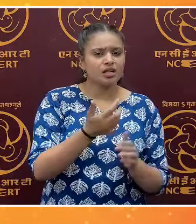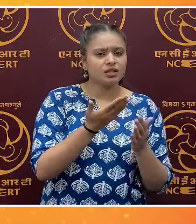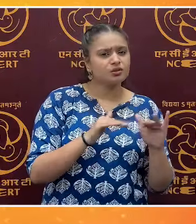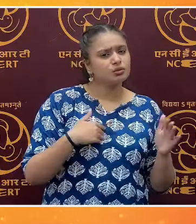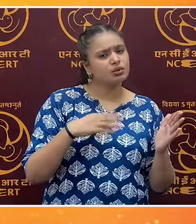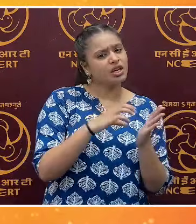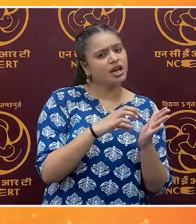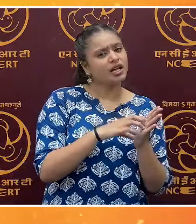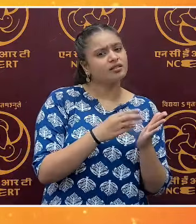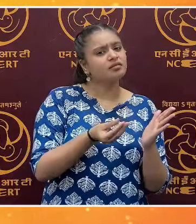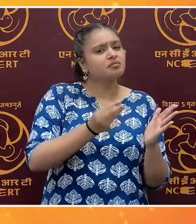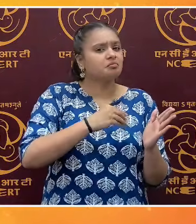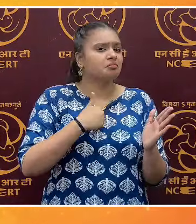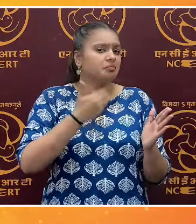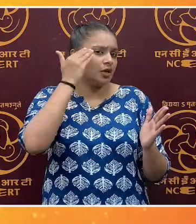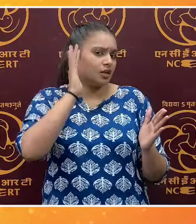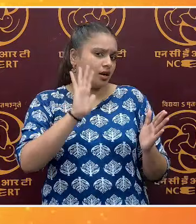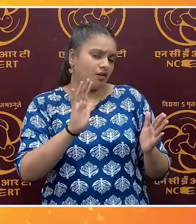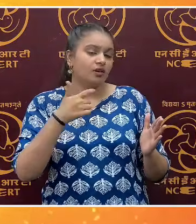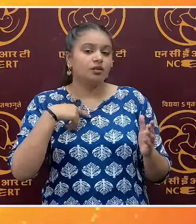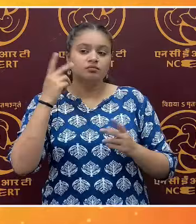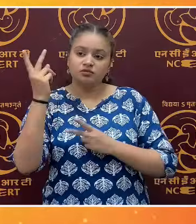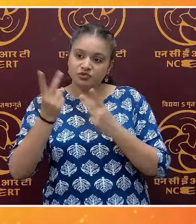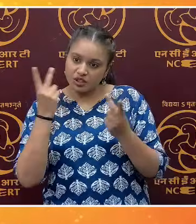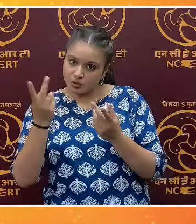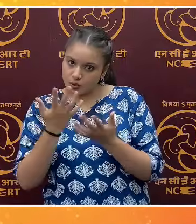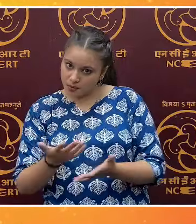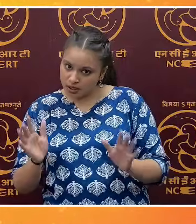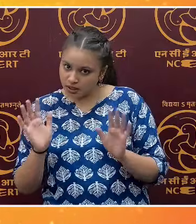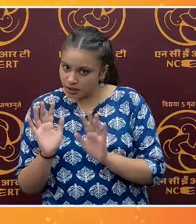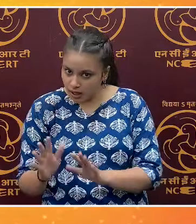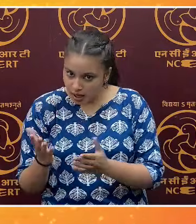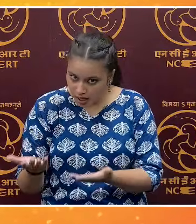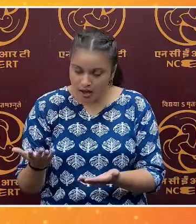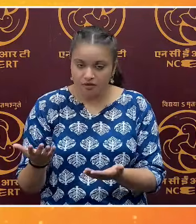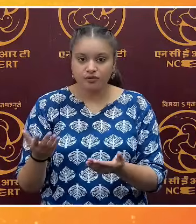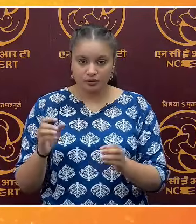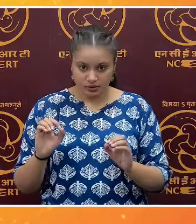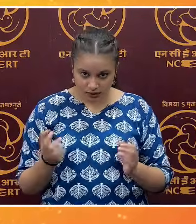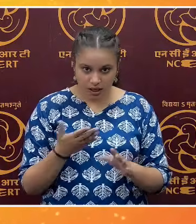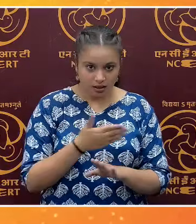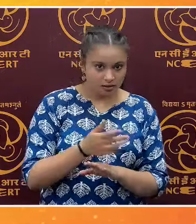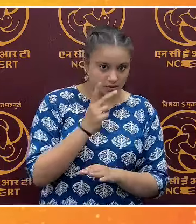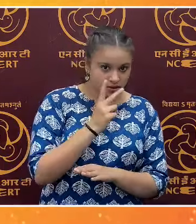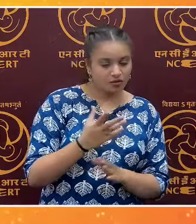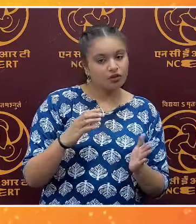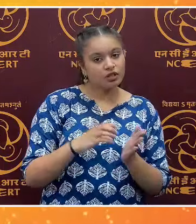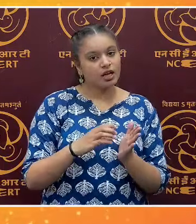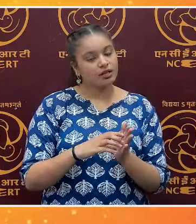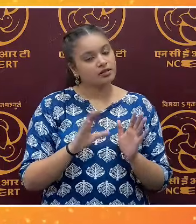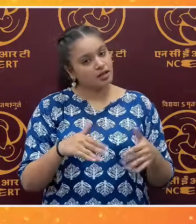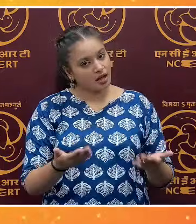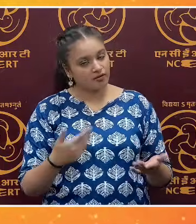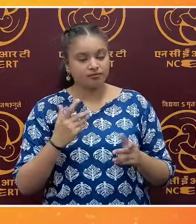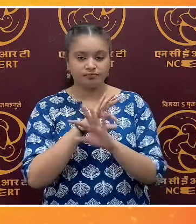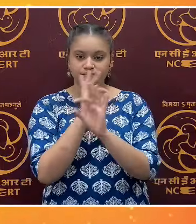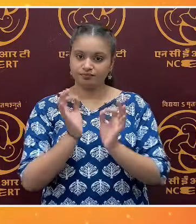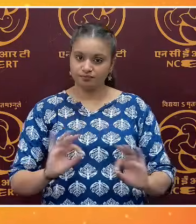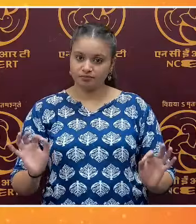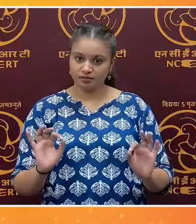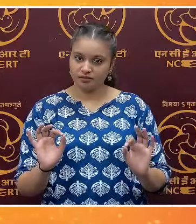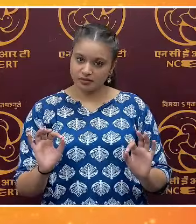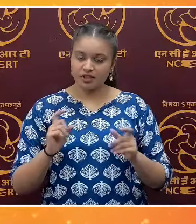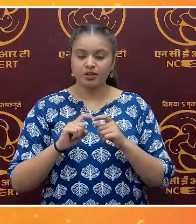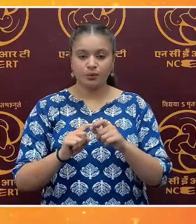text medium better. So we have the visual material for you, which we watched in the beginning, and we have the text as well. And now we are ready with the